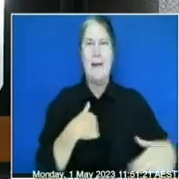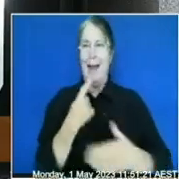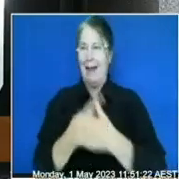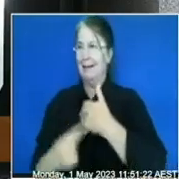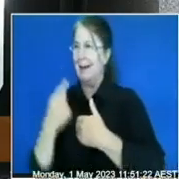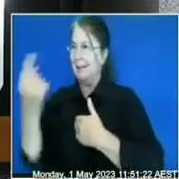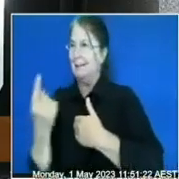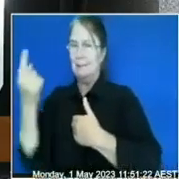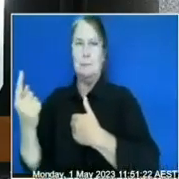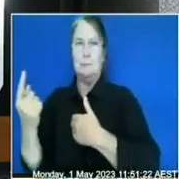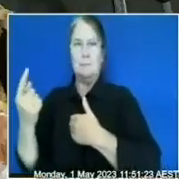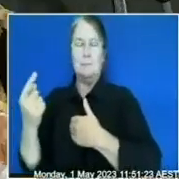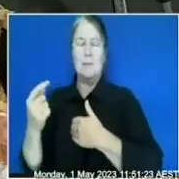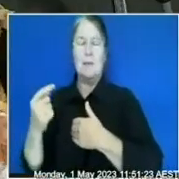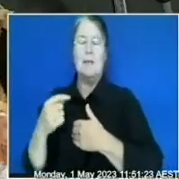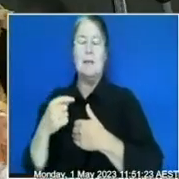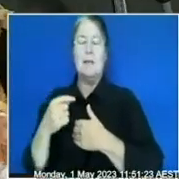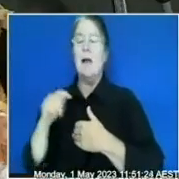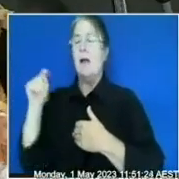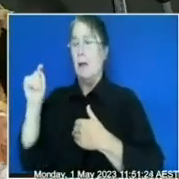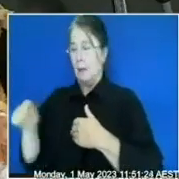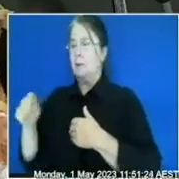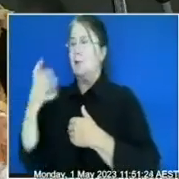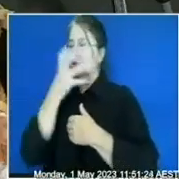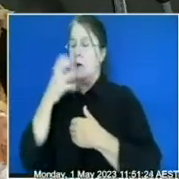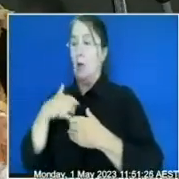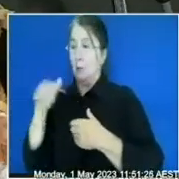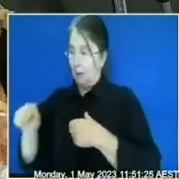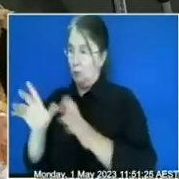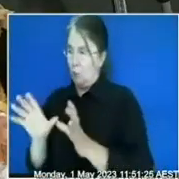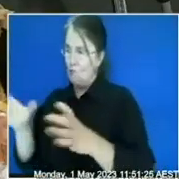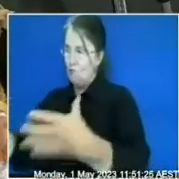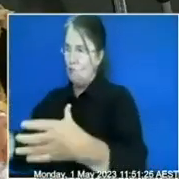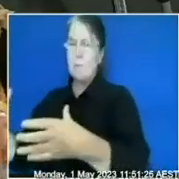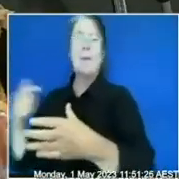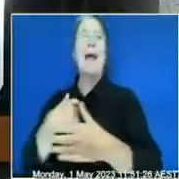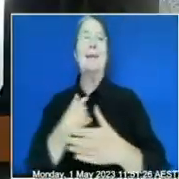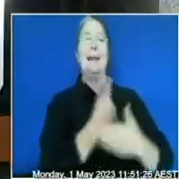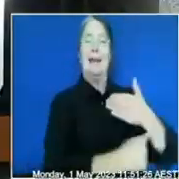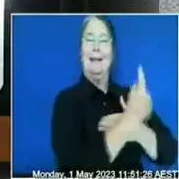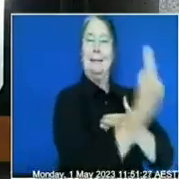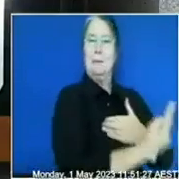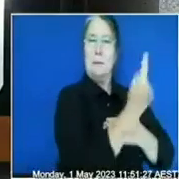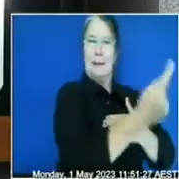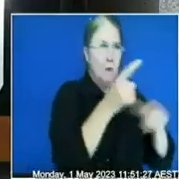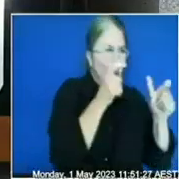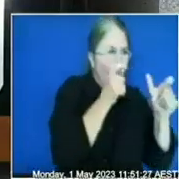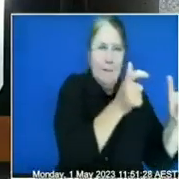all that once it's finalised? So we'd like to be then watching it over the next year. Yeah.